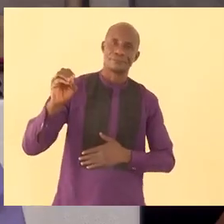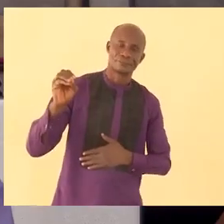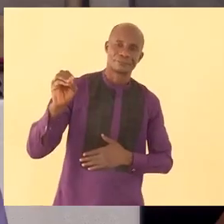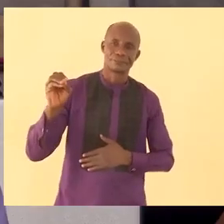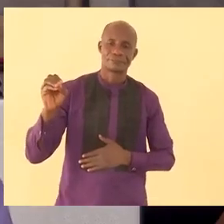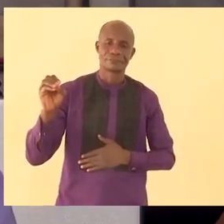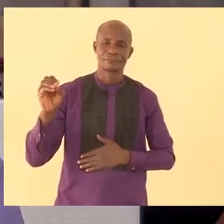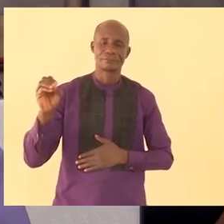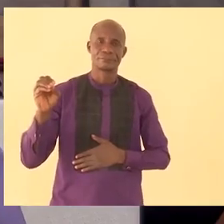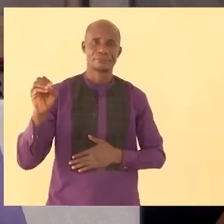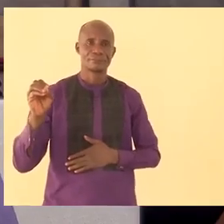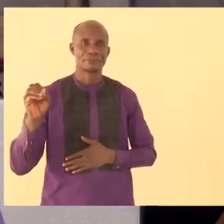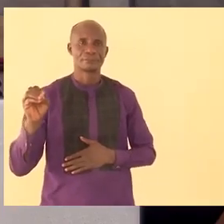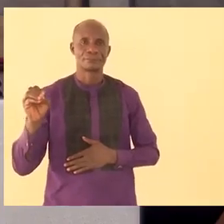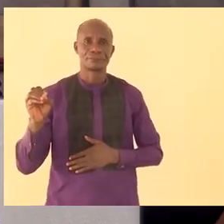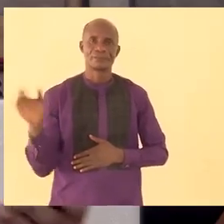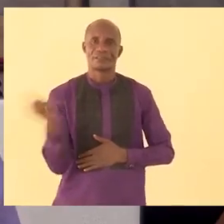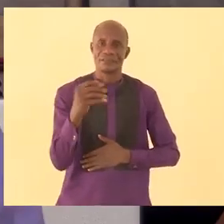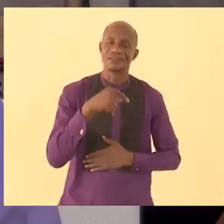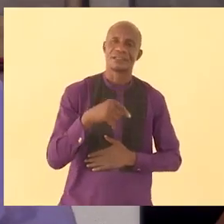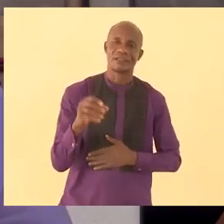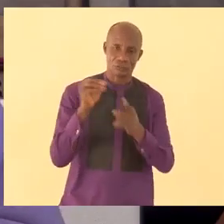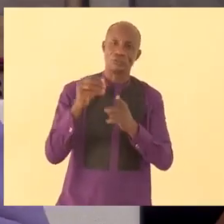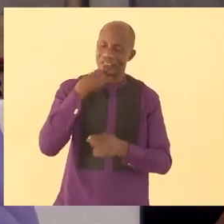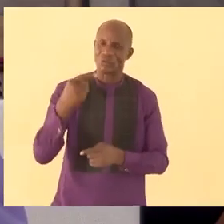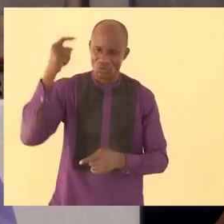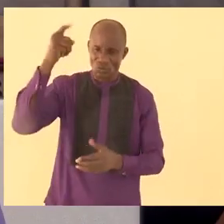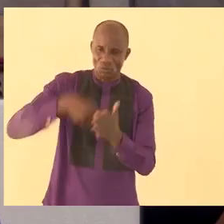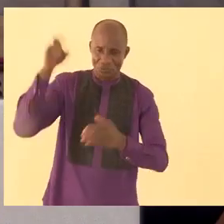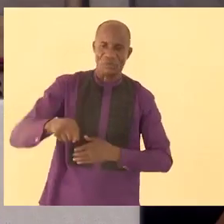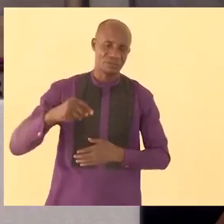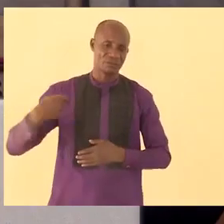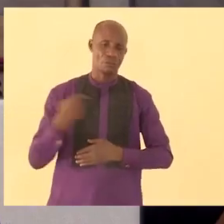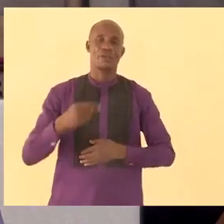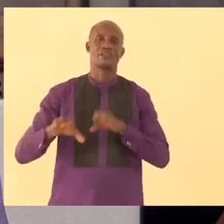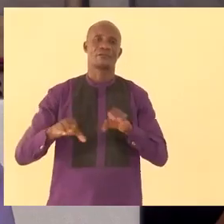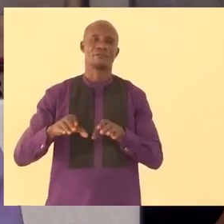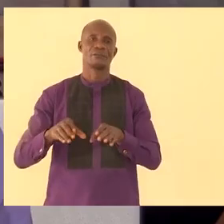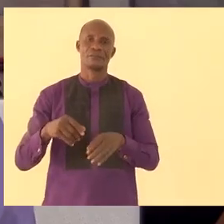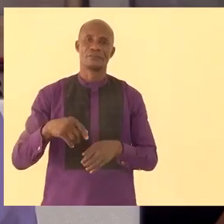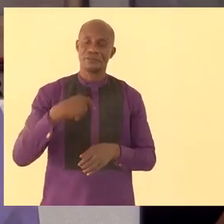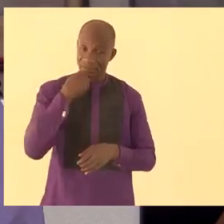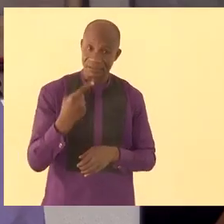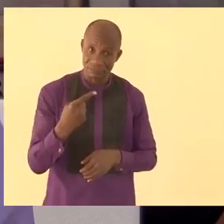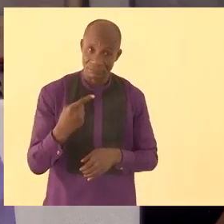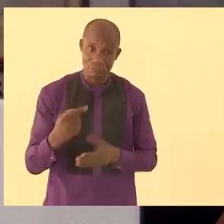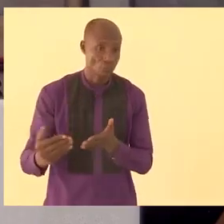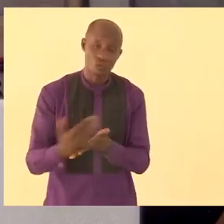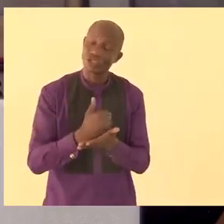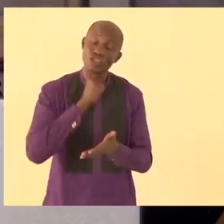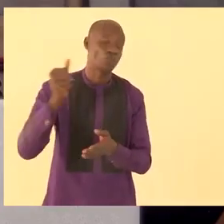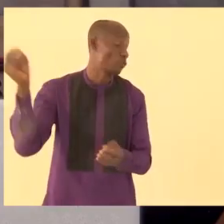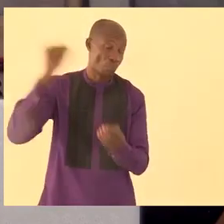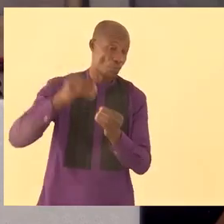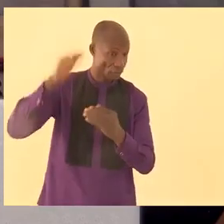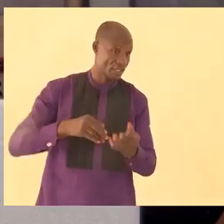So, to tax collectors, they too say, what must we do? He says, collect no more than the